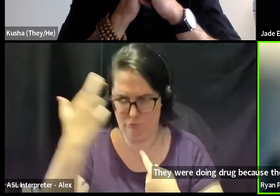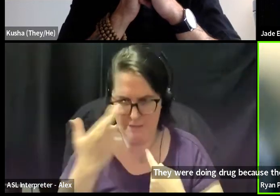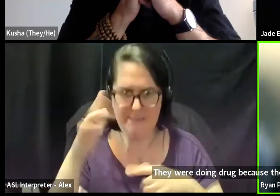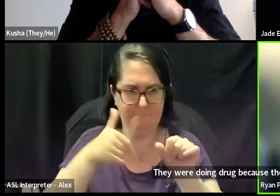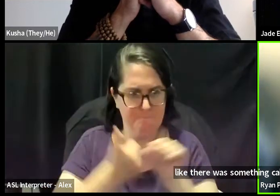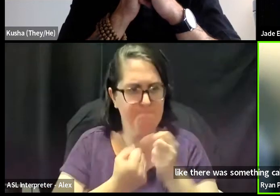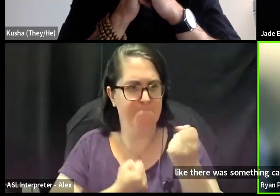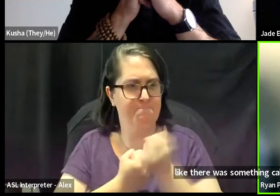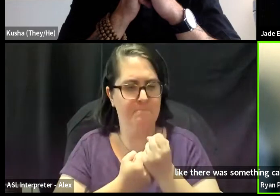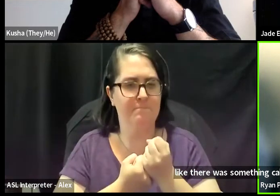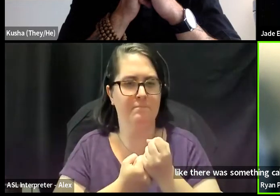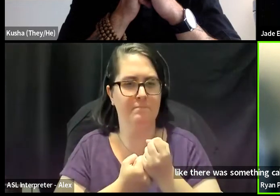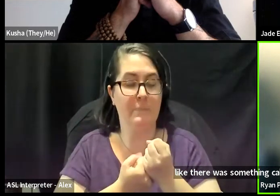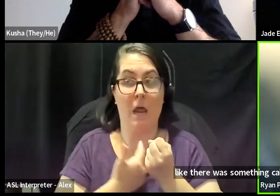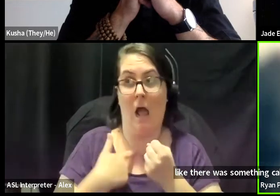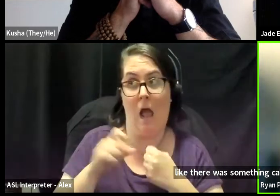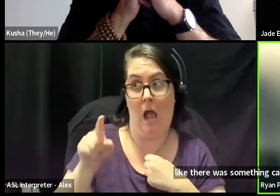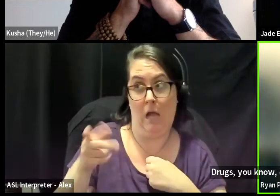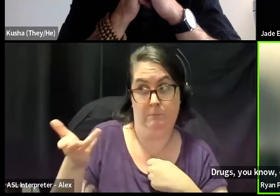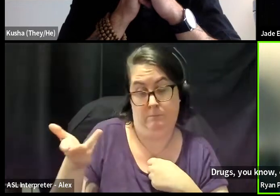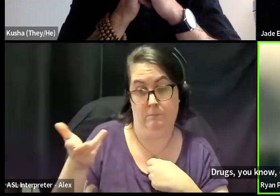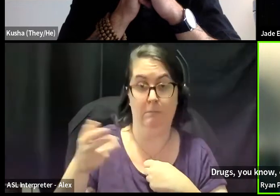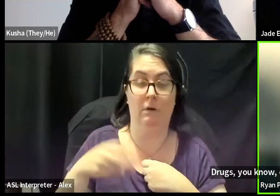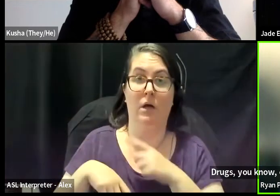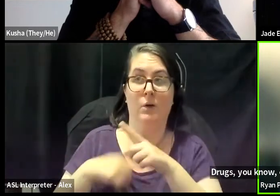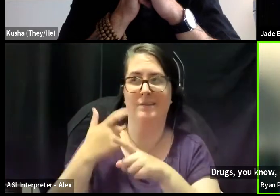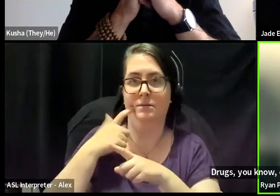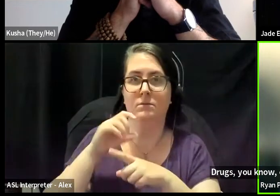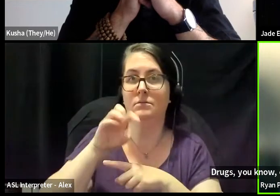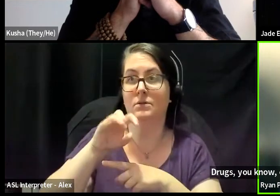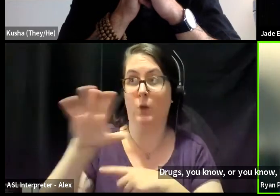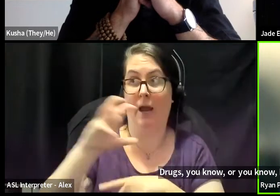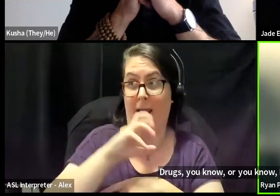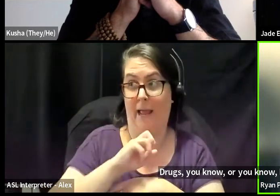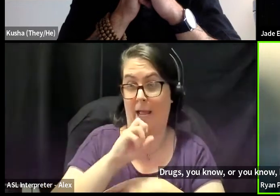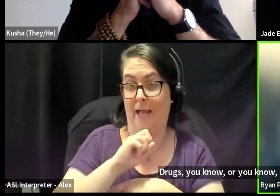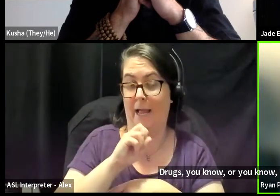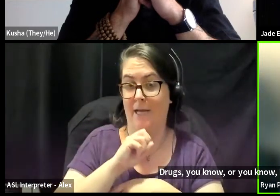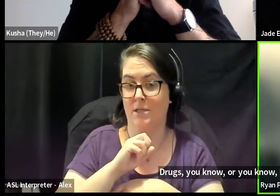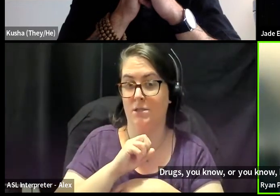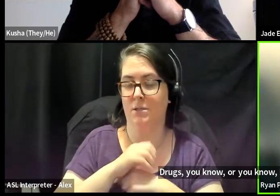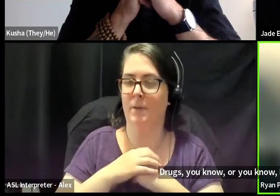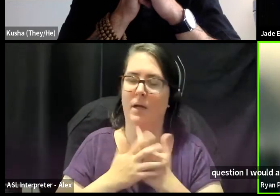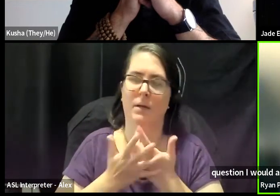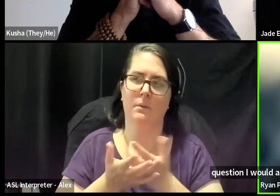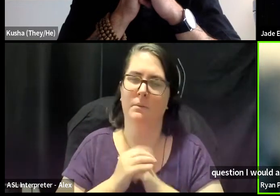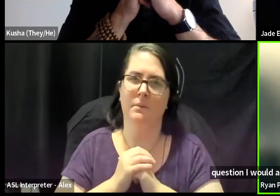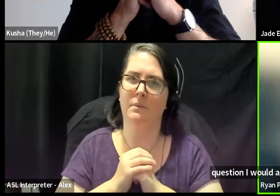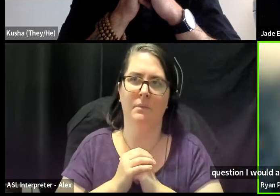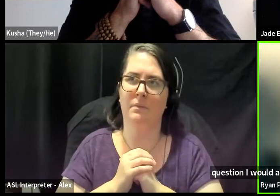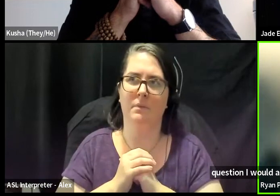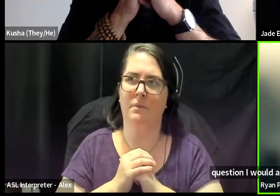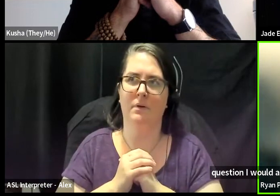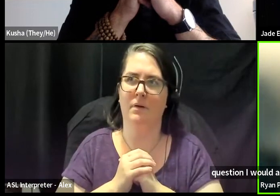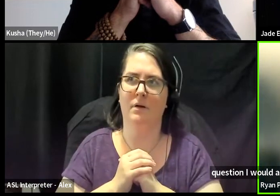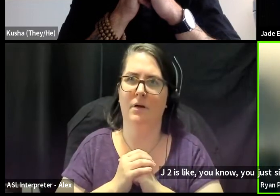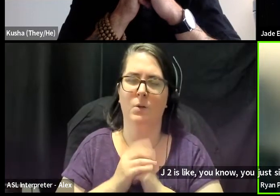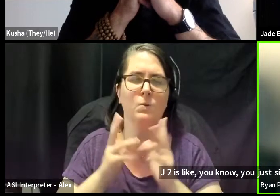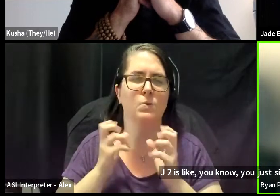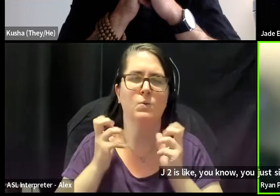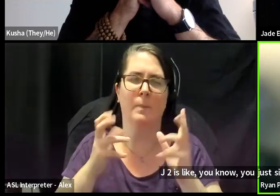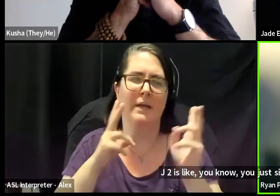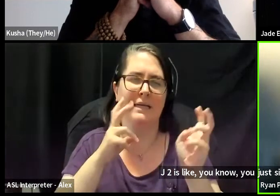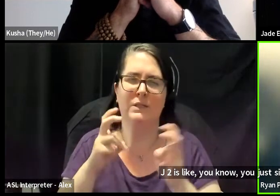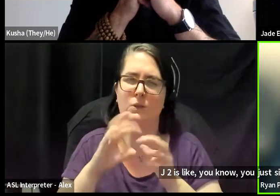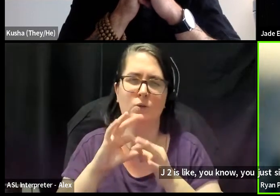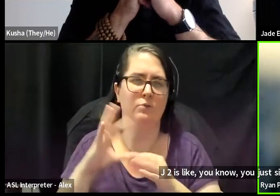the question I would ask for J2 is like, you just said your age, and I'm thinking about like what calls you. There's so many issues in drag, right? There's so many